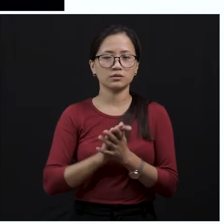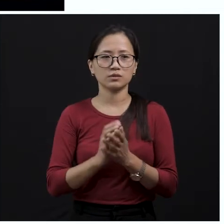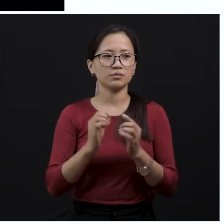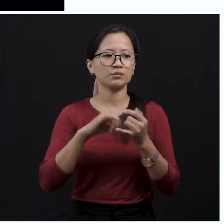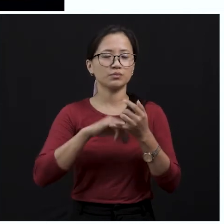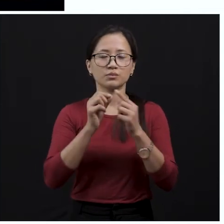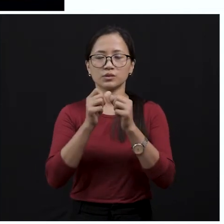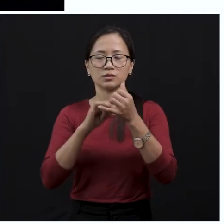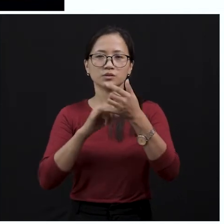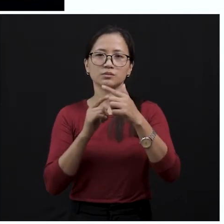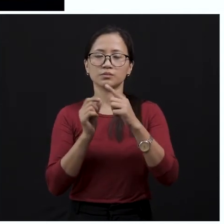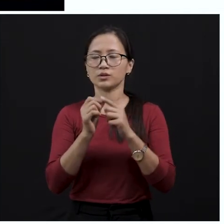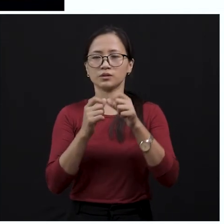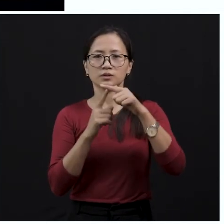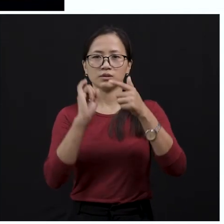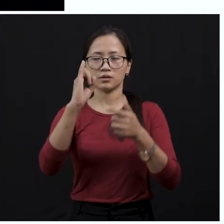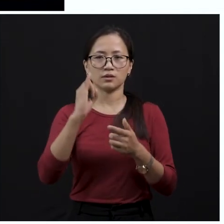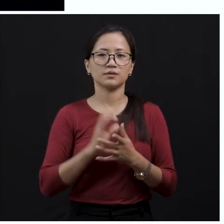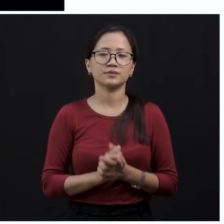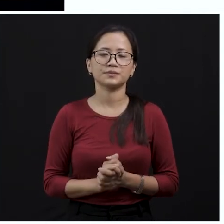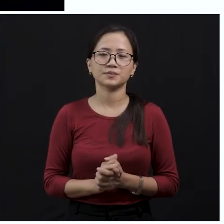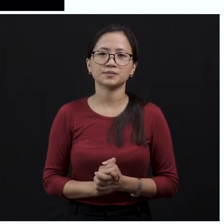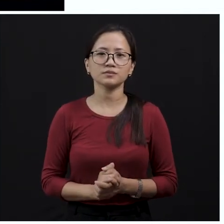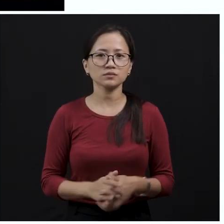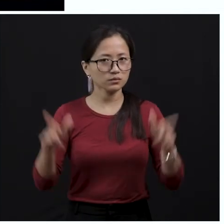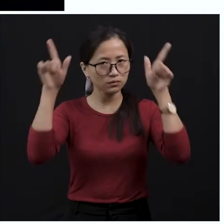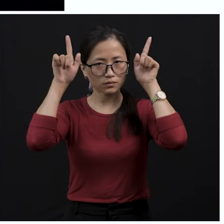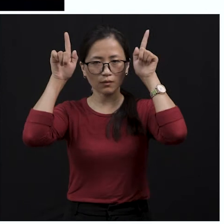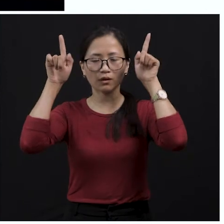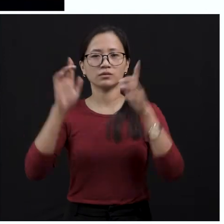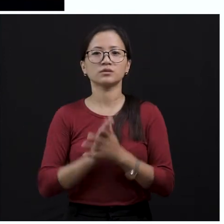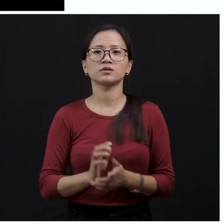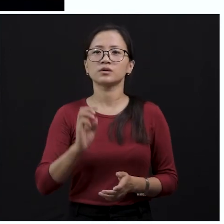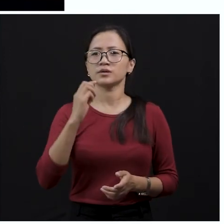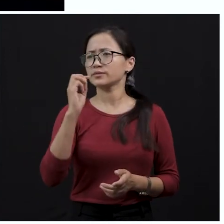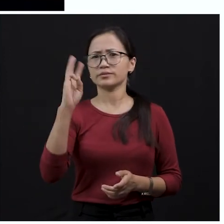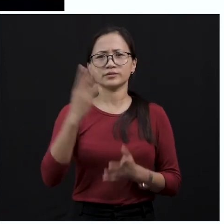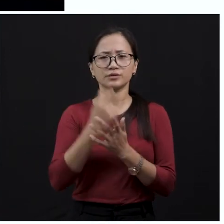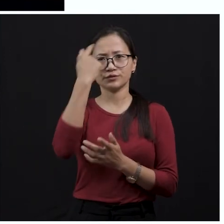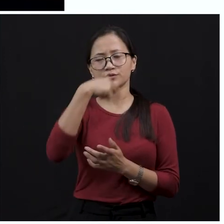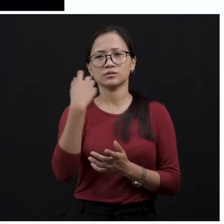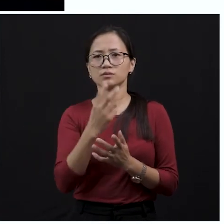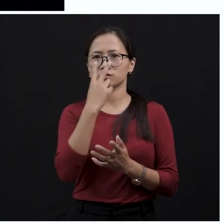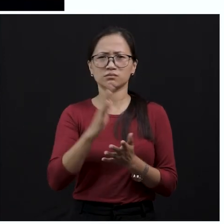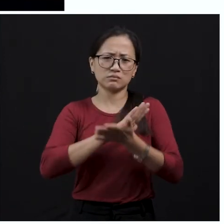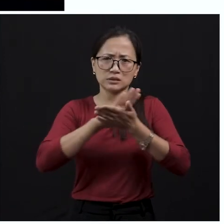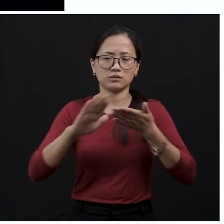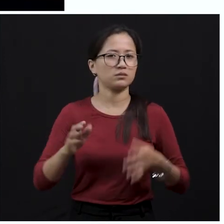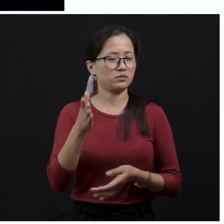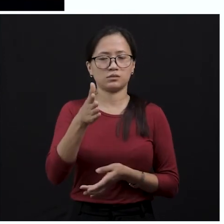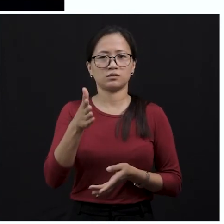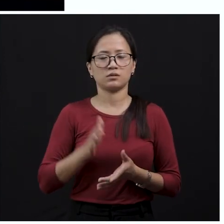Okay, here this man, he have horns, and then there are three faces which we can't see clearly